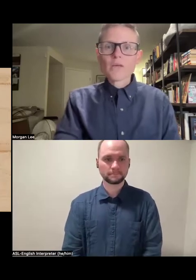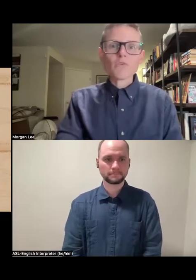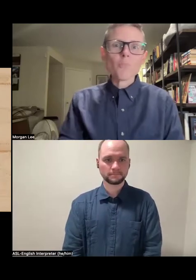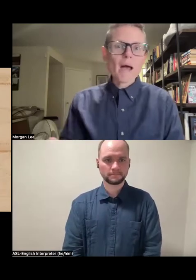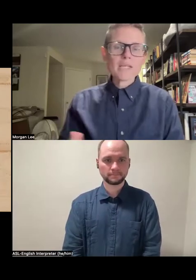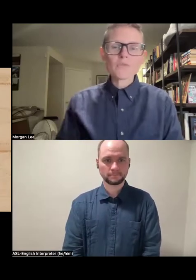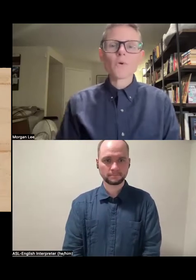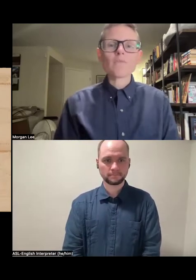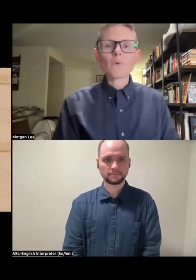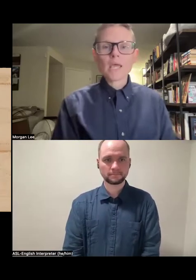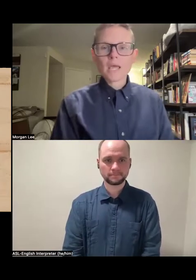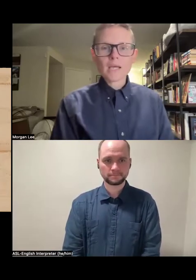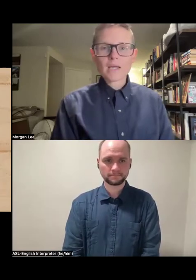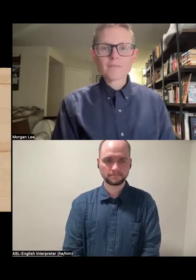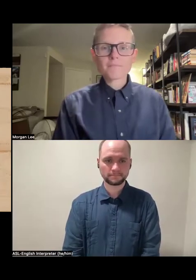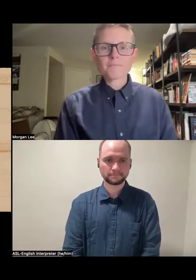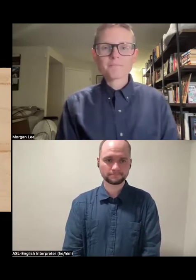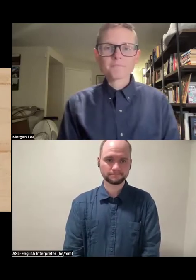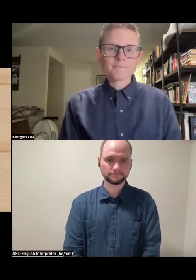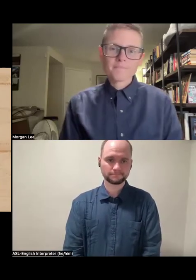So if you bite or if you kick,